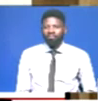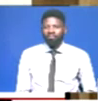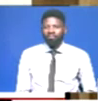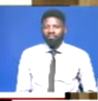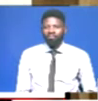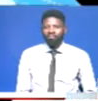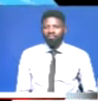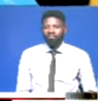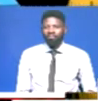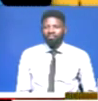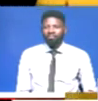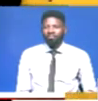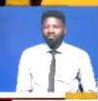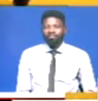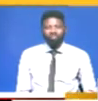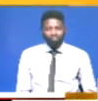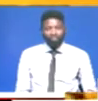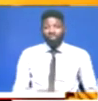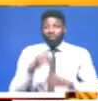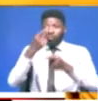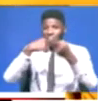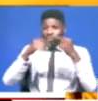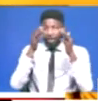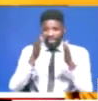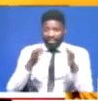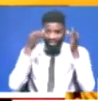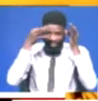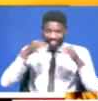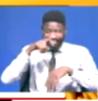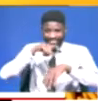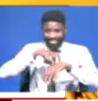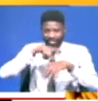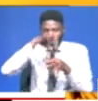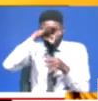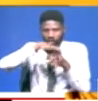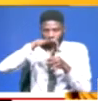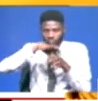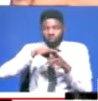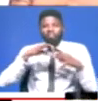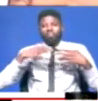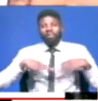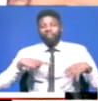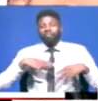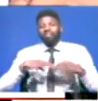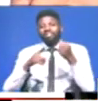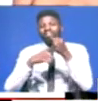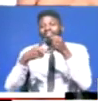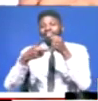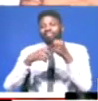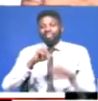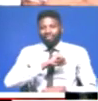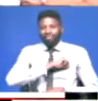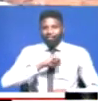and Kuria George. The winner will be determined at a secret ballot by 67 senators. So the senators